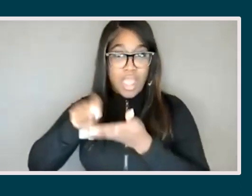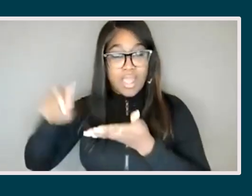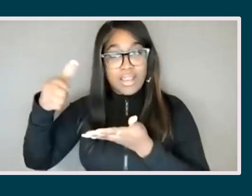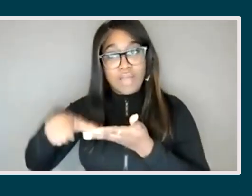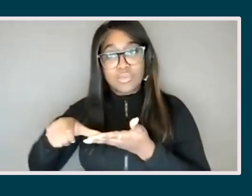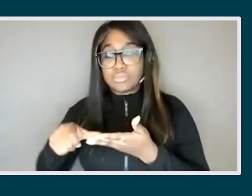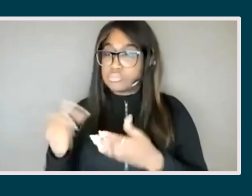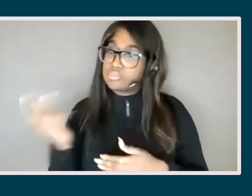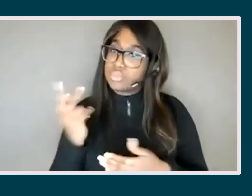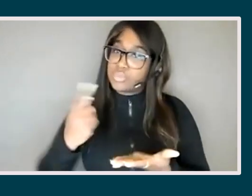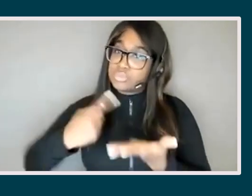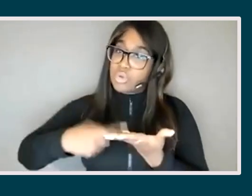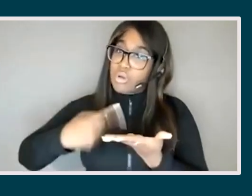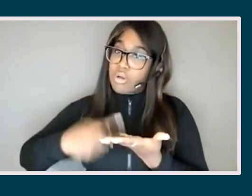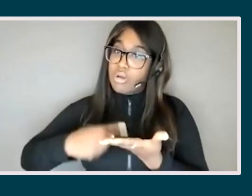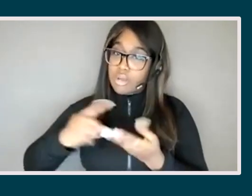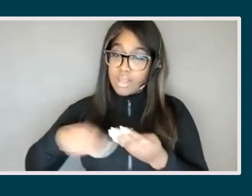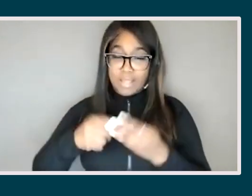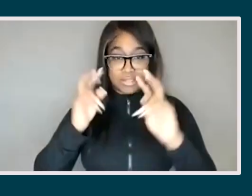both believed that